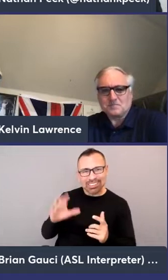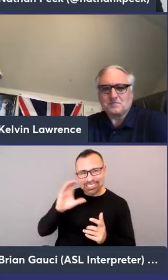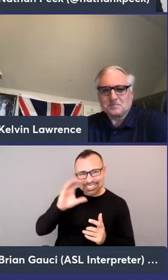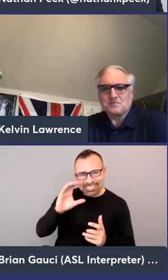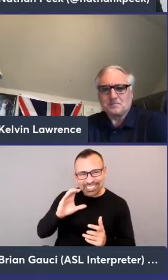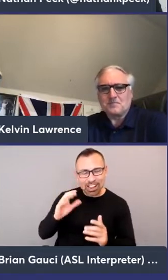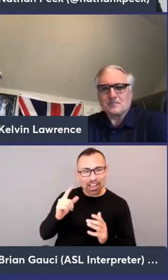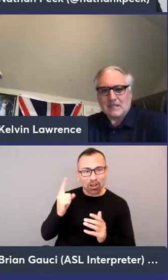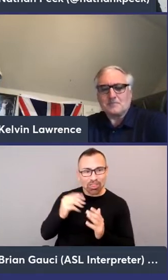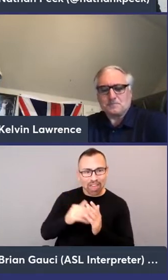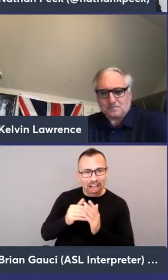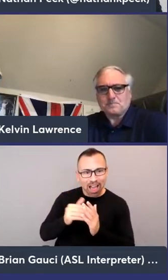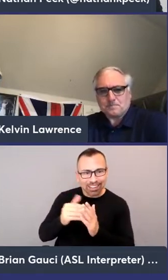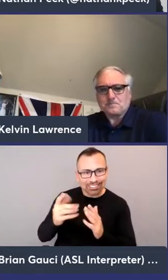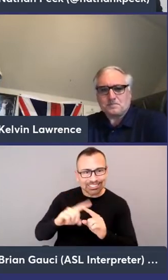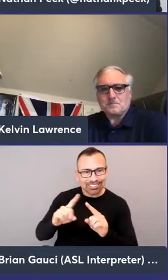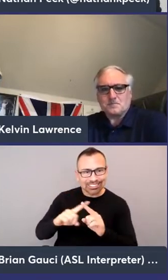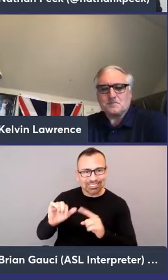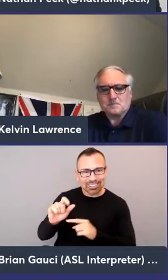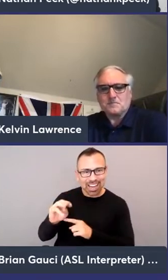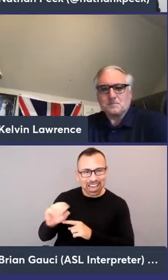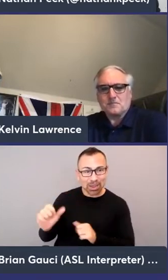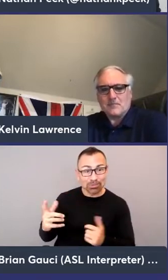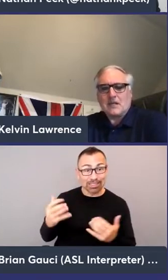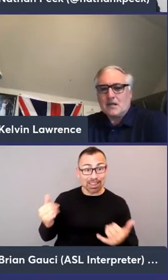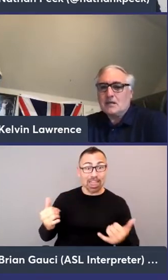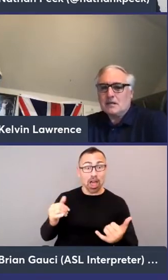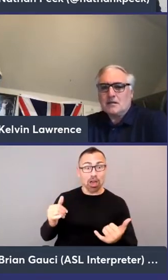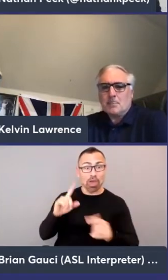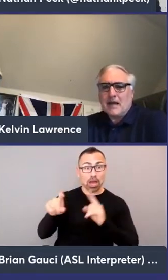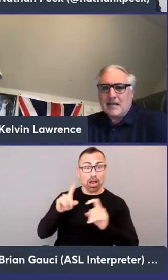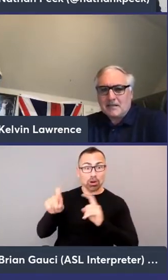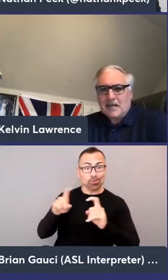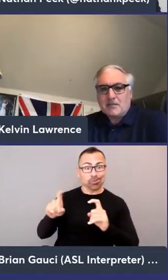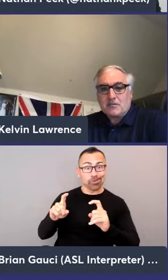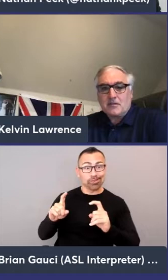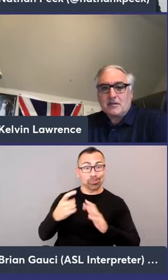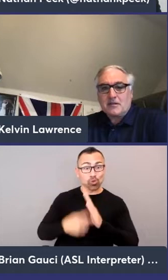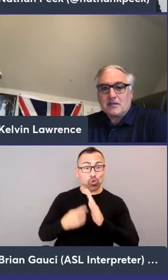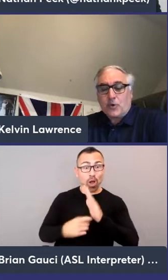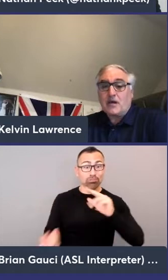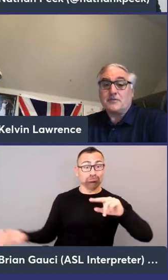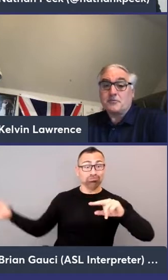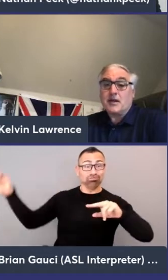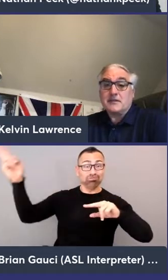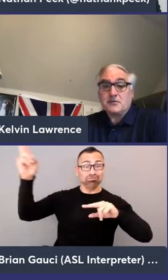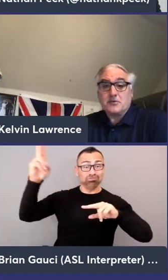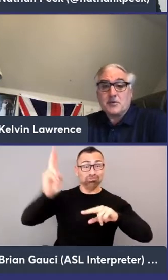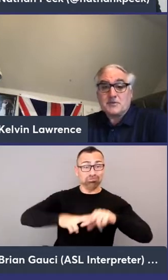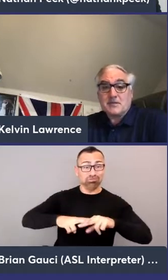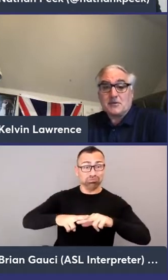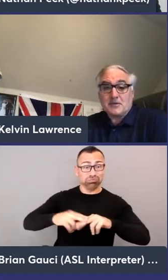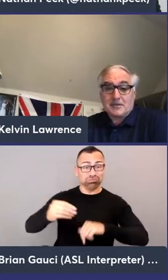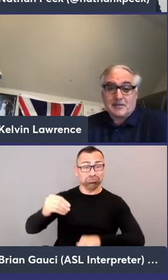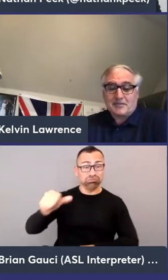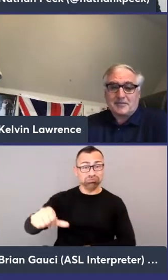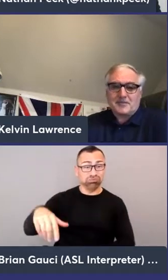items out of that DynamoDB table. That will become a very expensive query. and quite hard to write too,